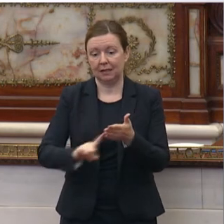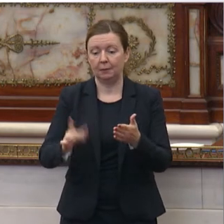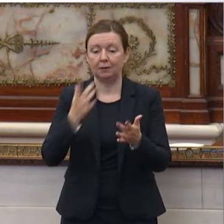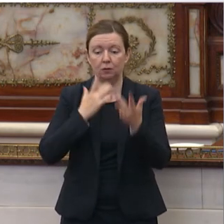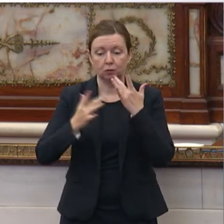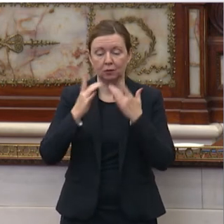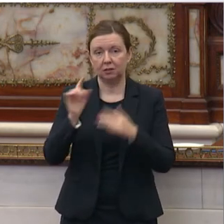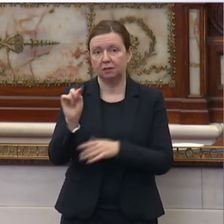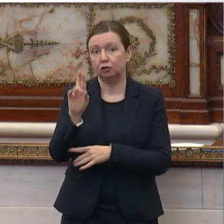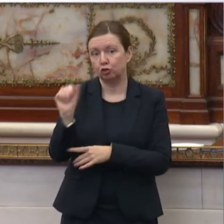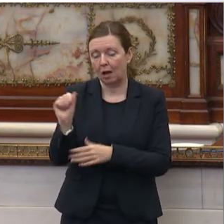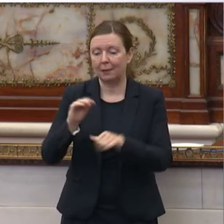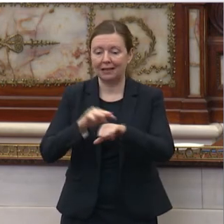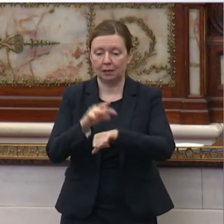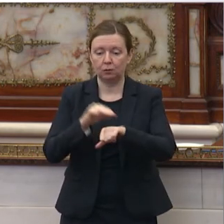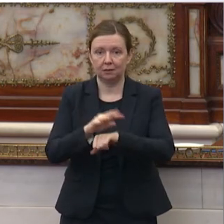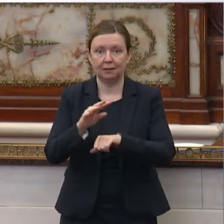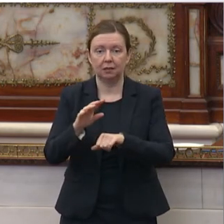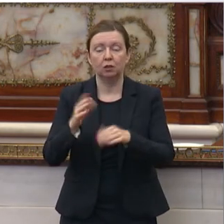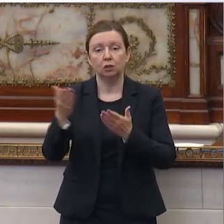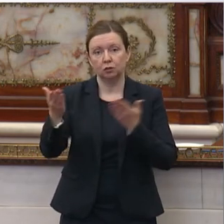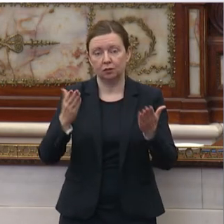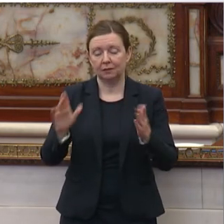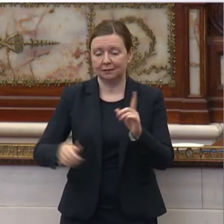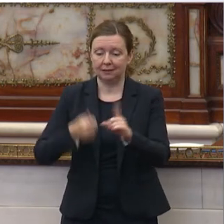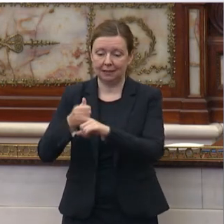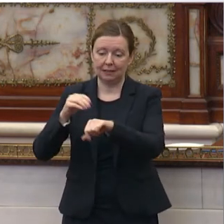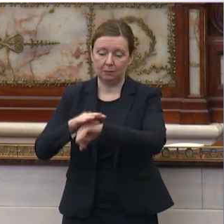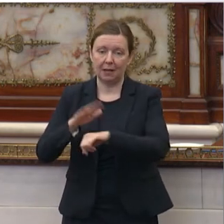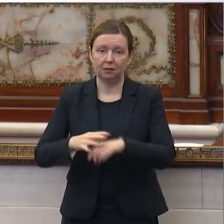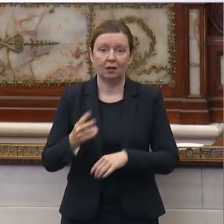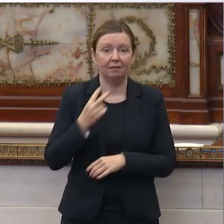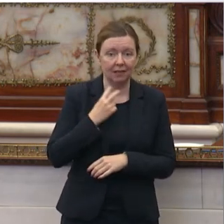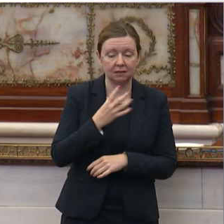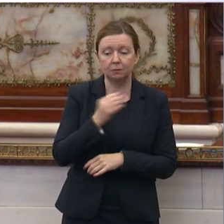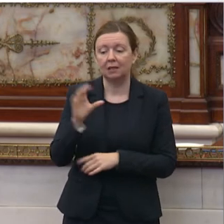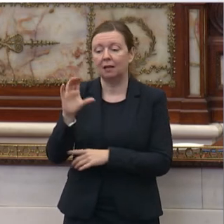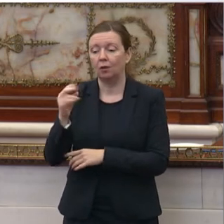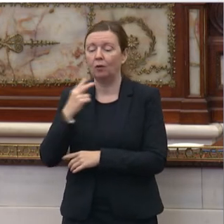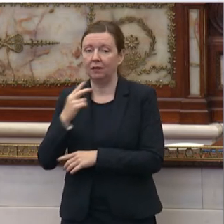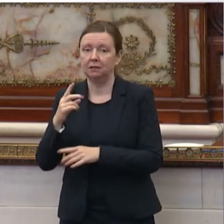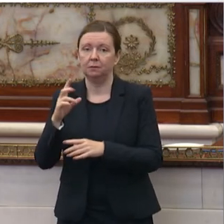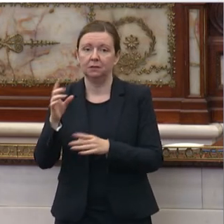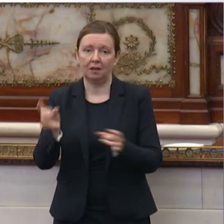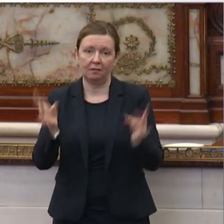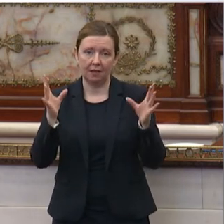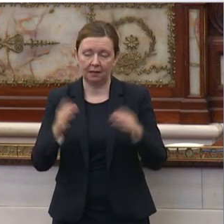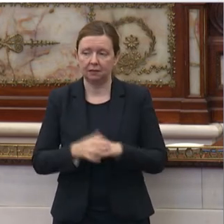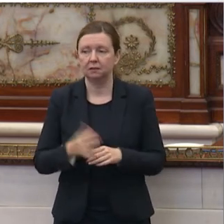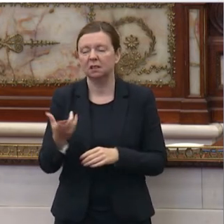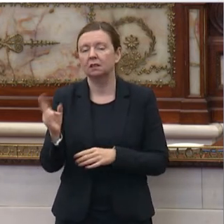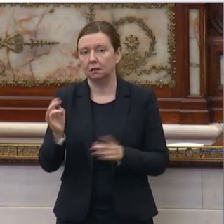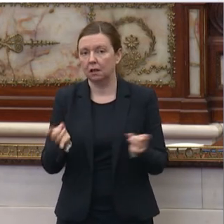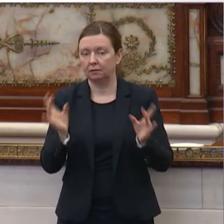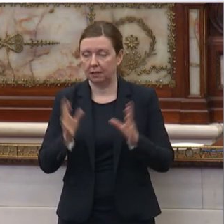of trauma counseling services and its impact on victims and co-victims of violence, gun violence.